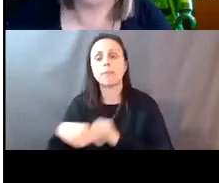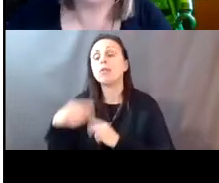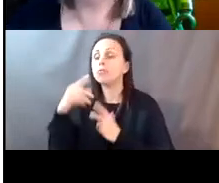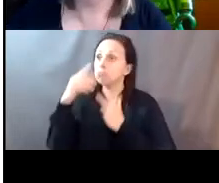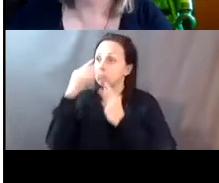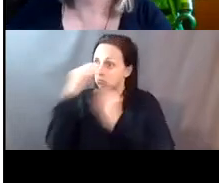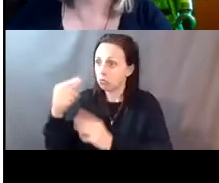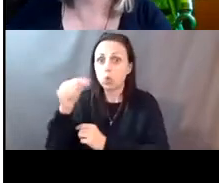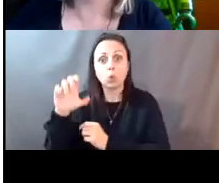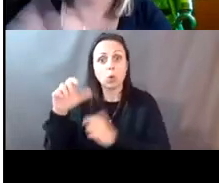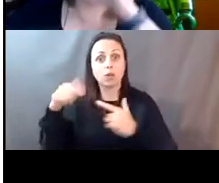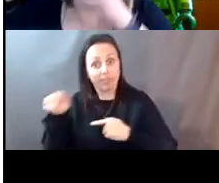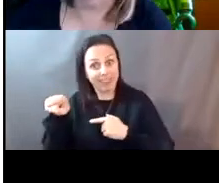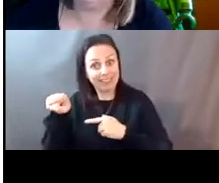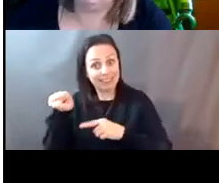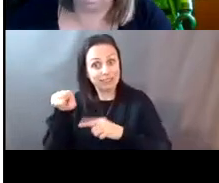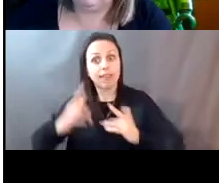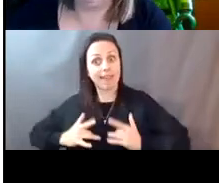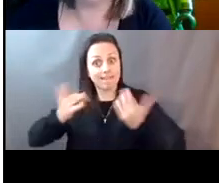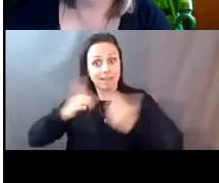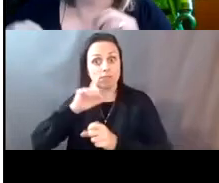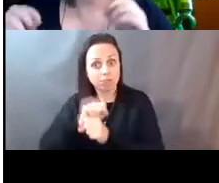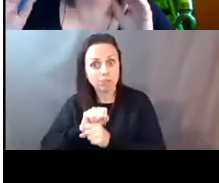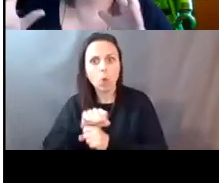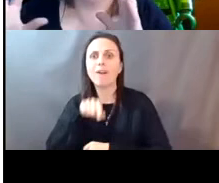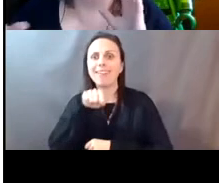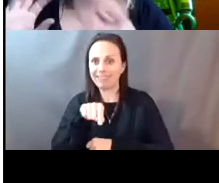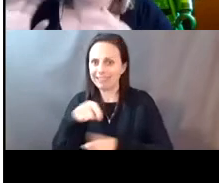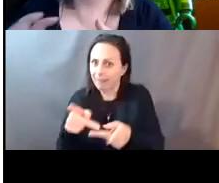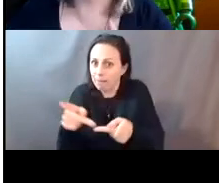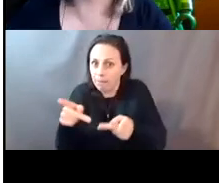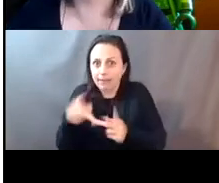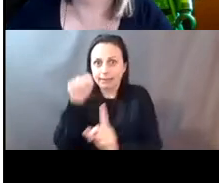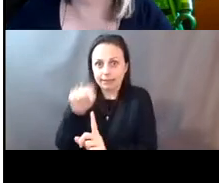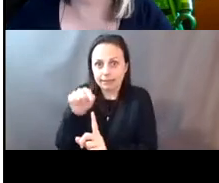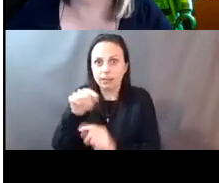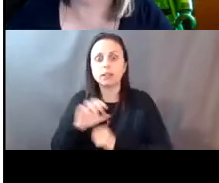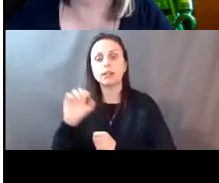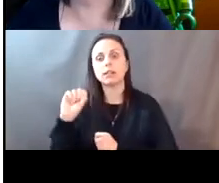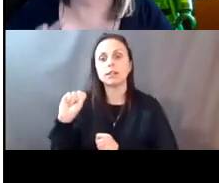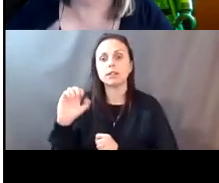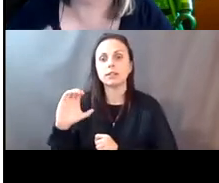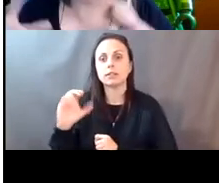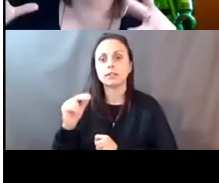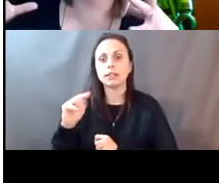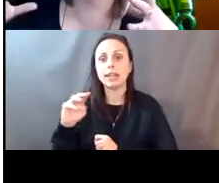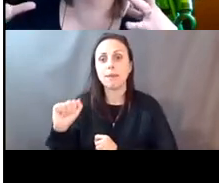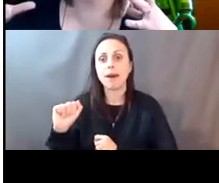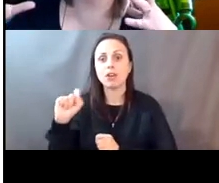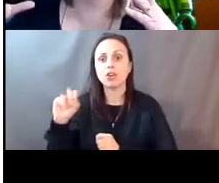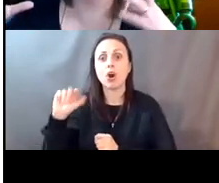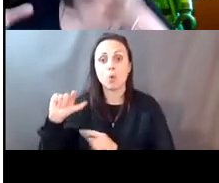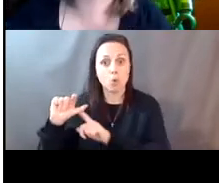an event or this is a physical place. And schema.org is the big sort